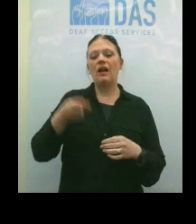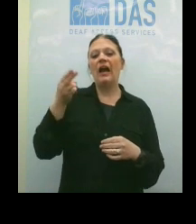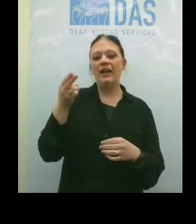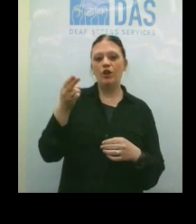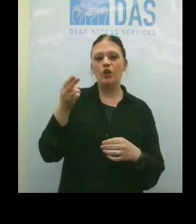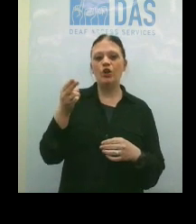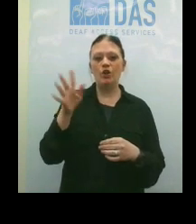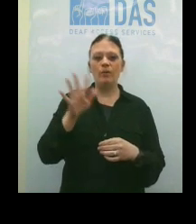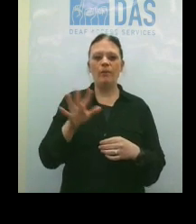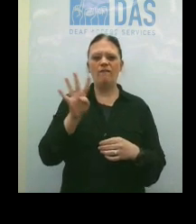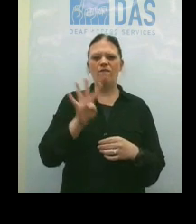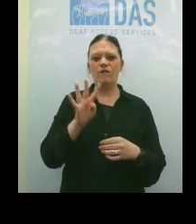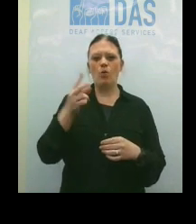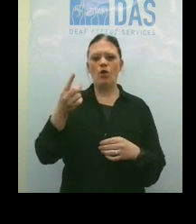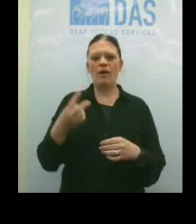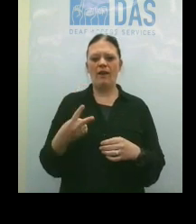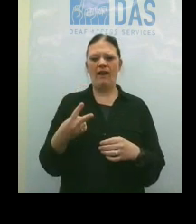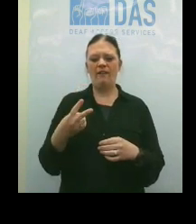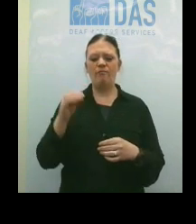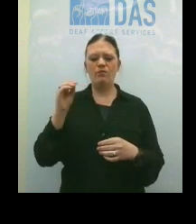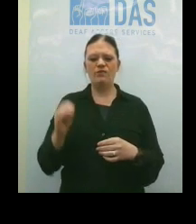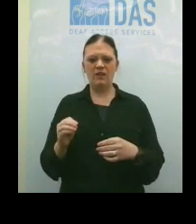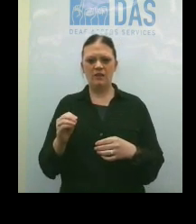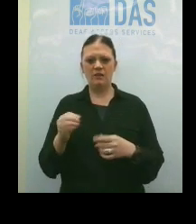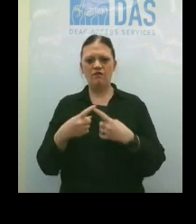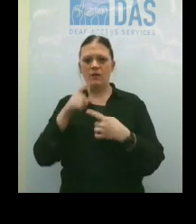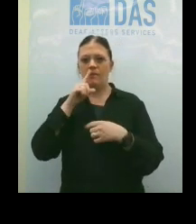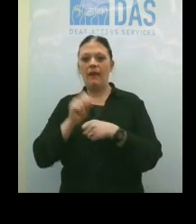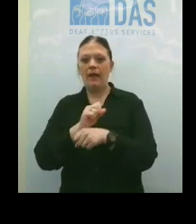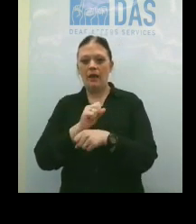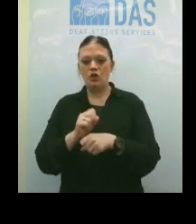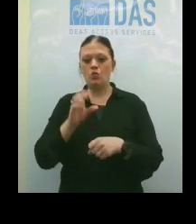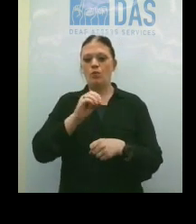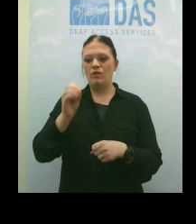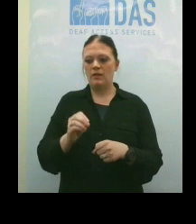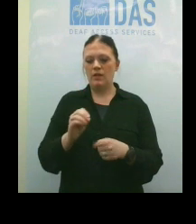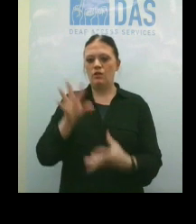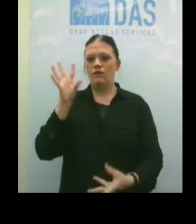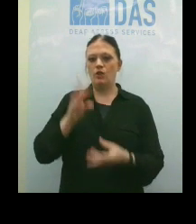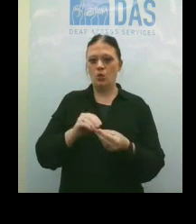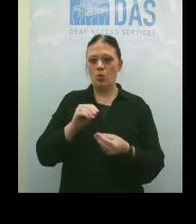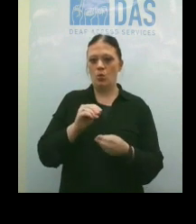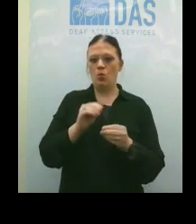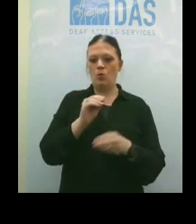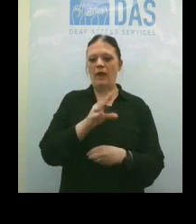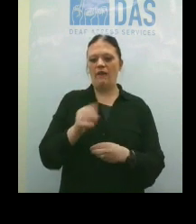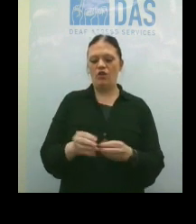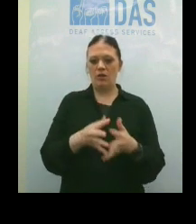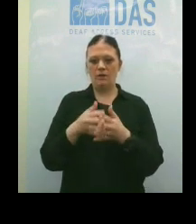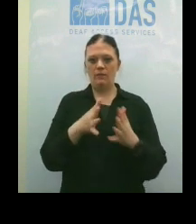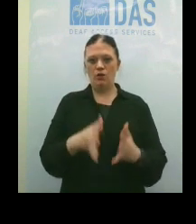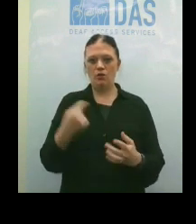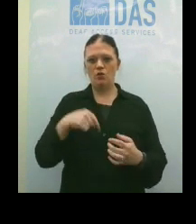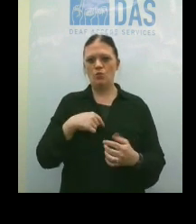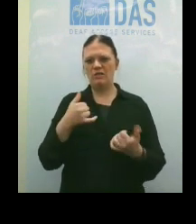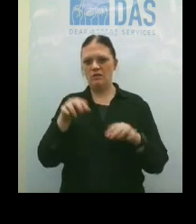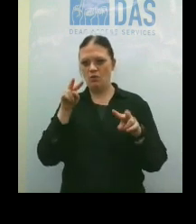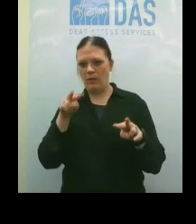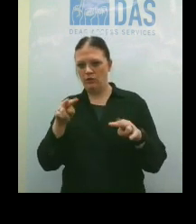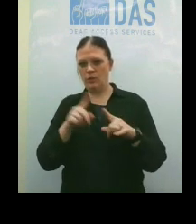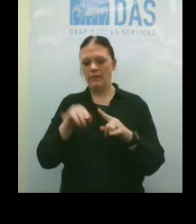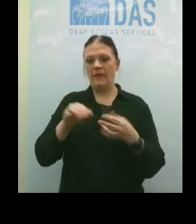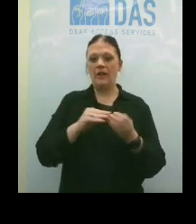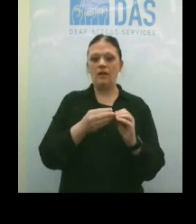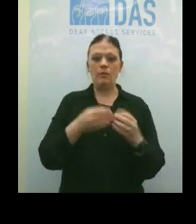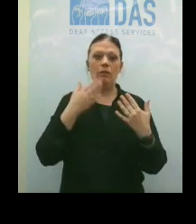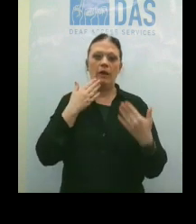about 4.5% from what is the actual percentage of African Americans in Erie County. So we're still watching that, but that number